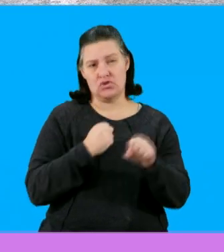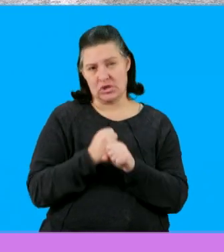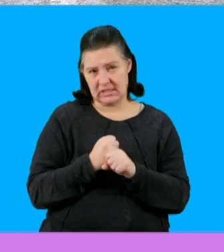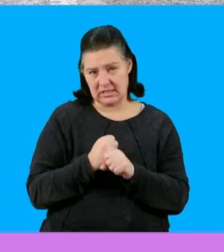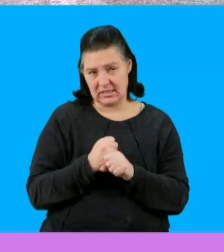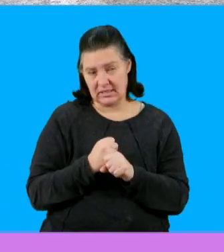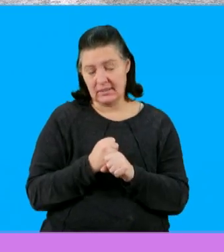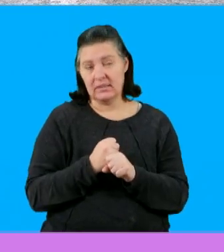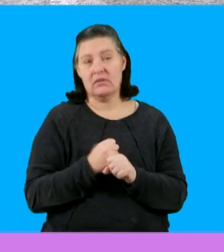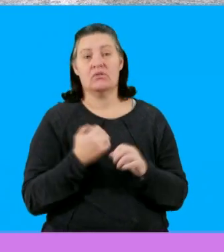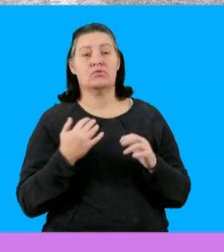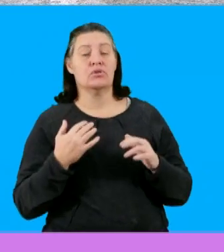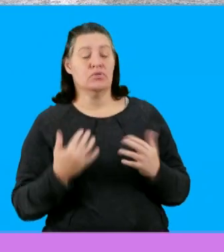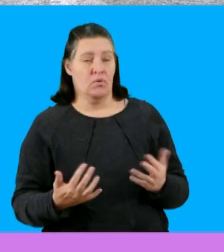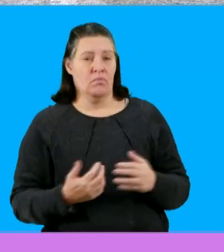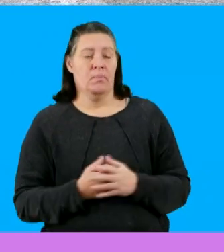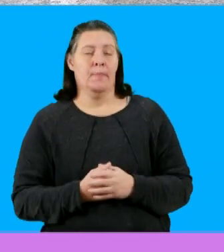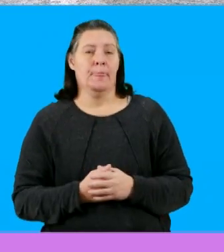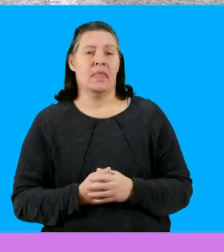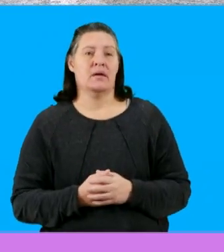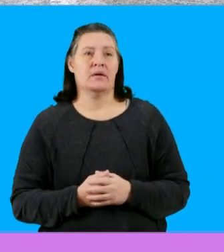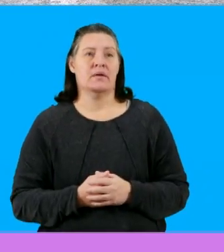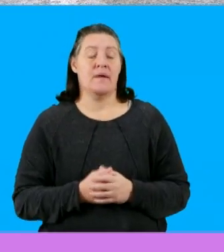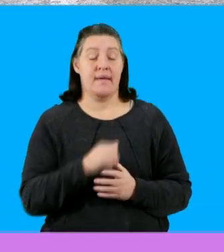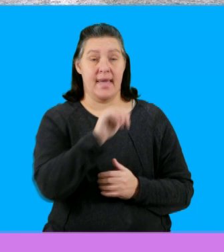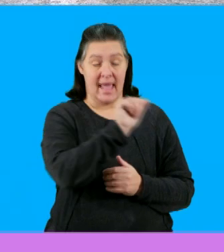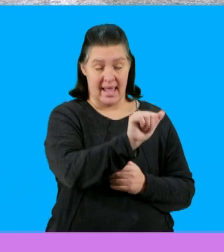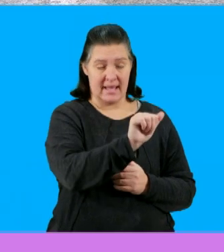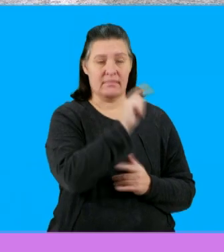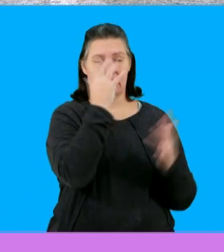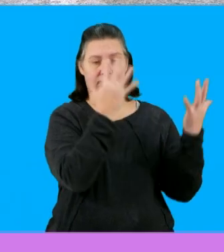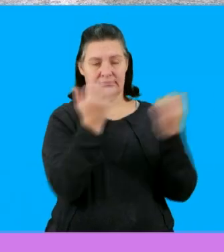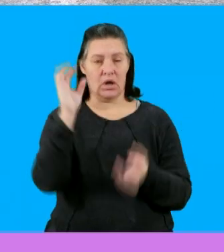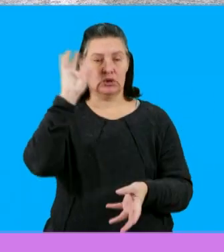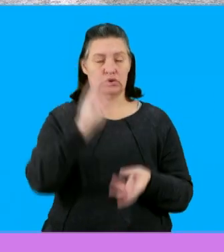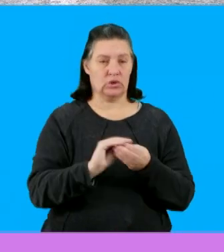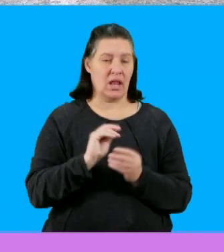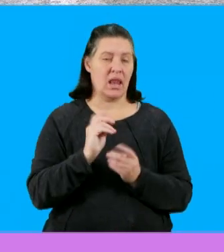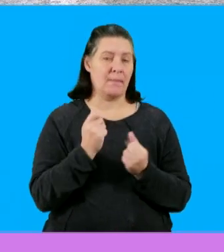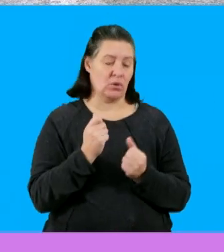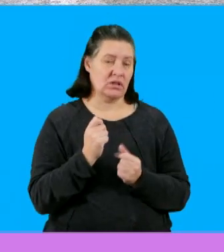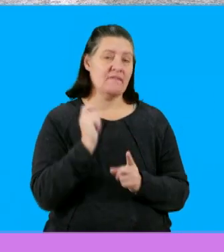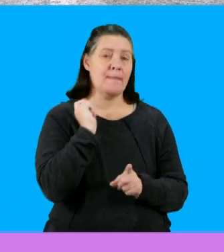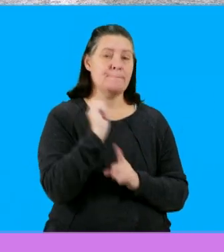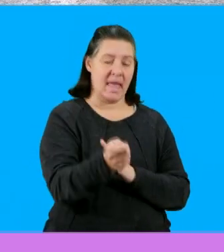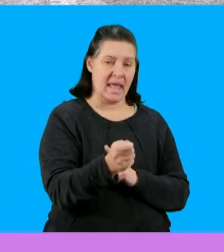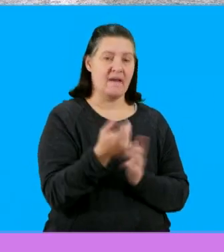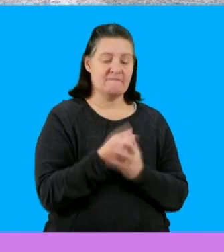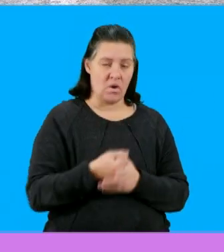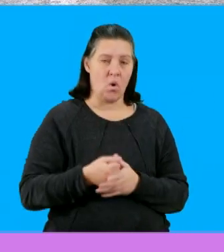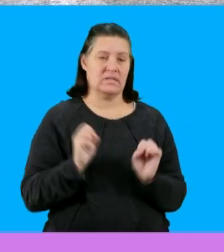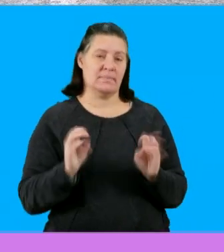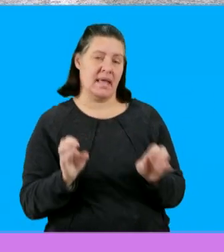years. Okay, so question 1A says, calculate the total amount that Daniel will pay for